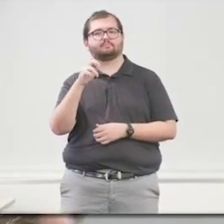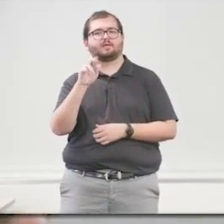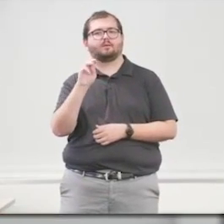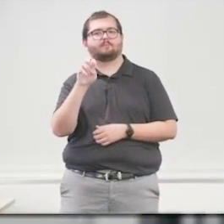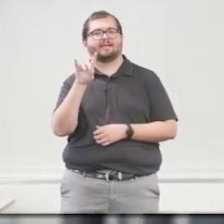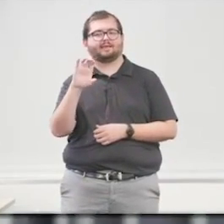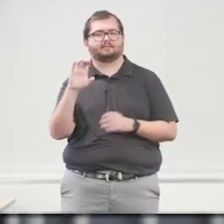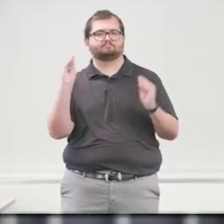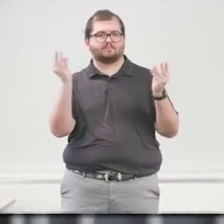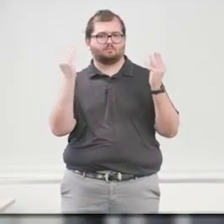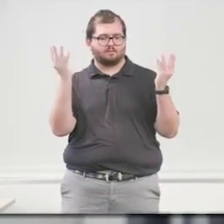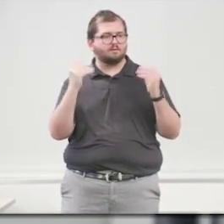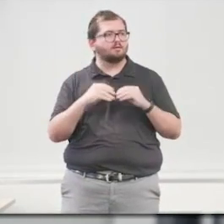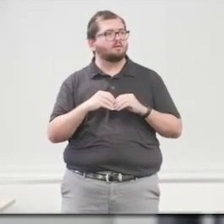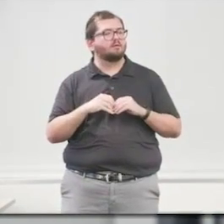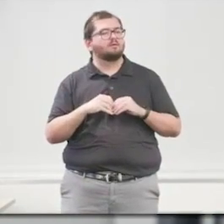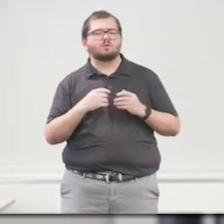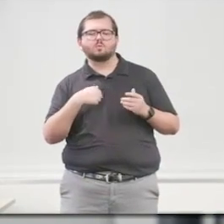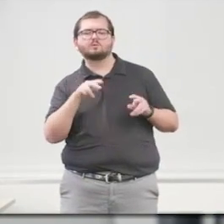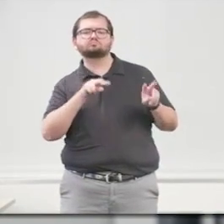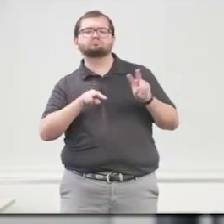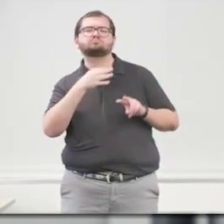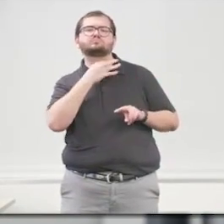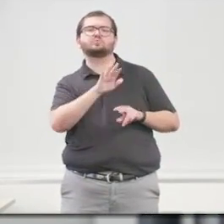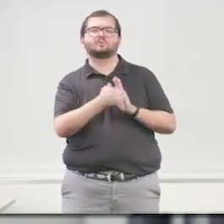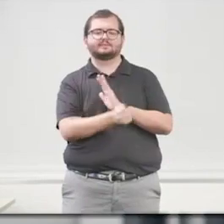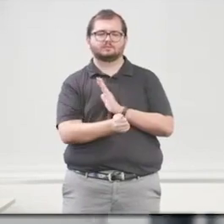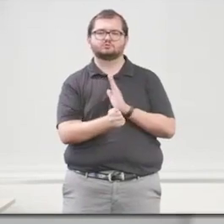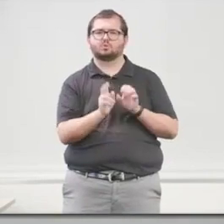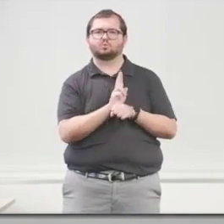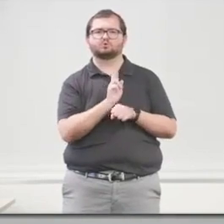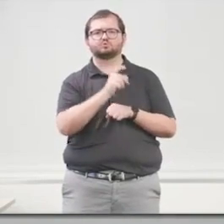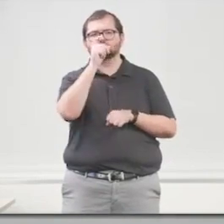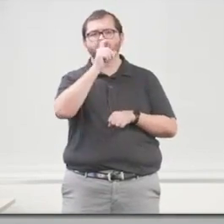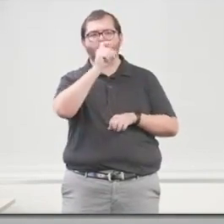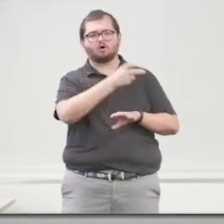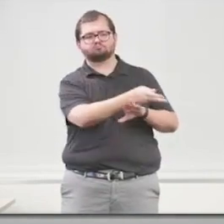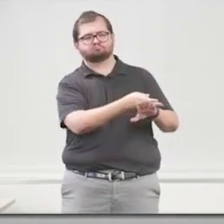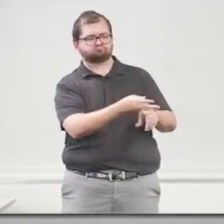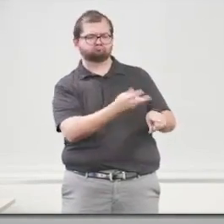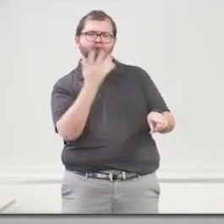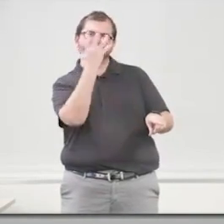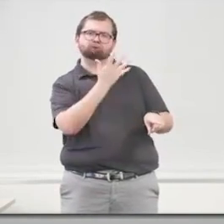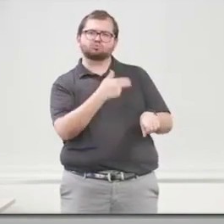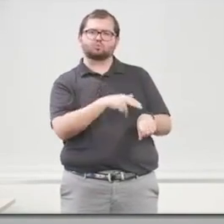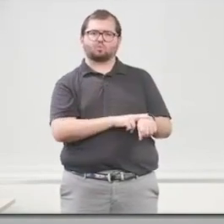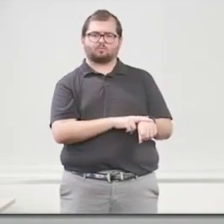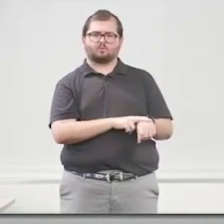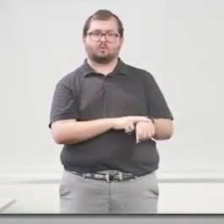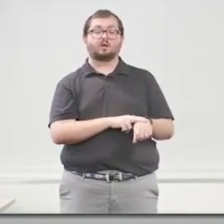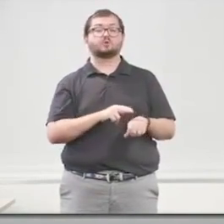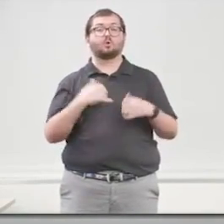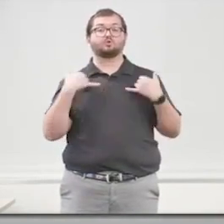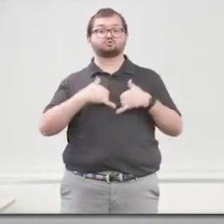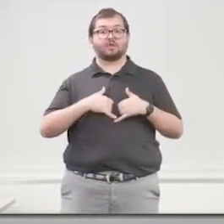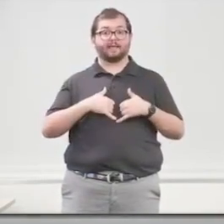them. And I had a mannequin on the ground that looked normal, and I had a jacket over the right leg.